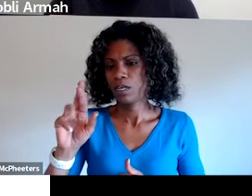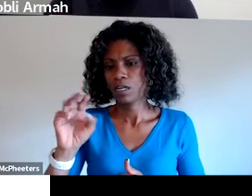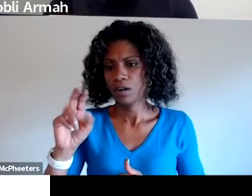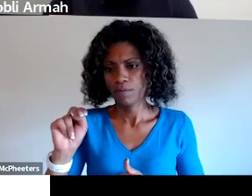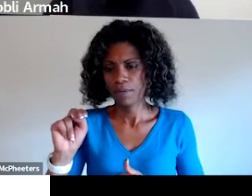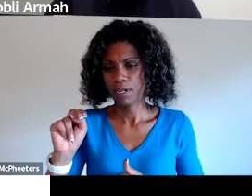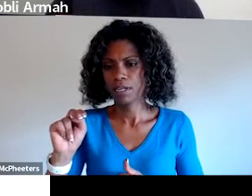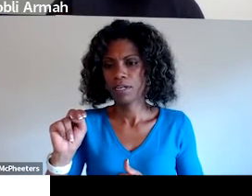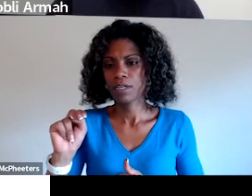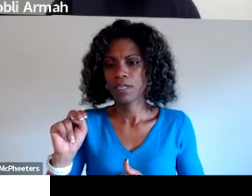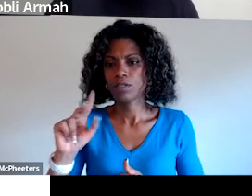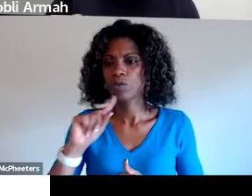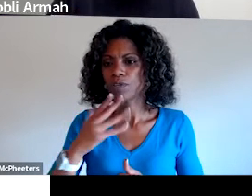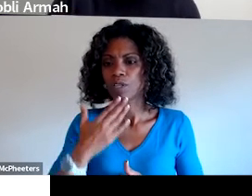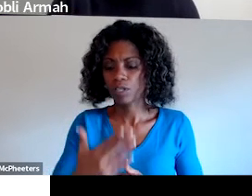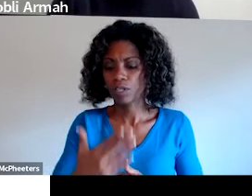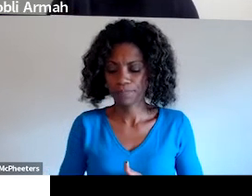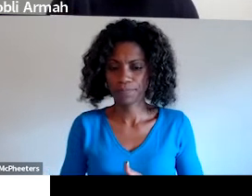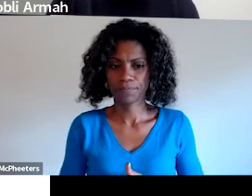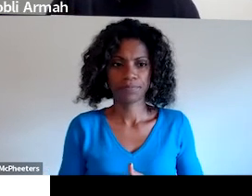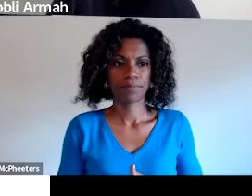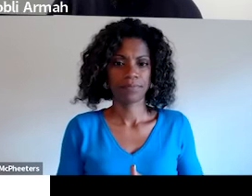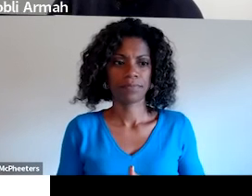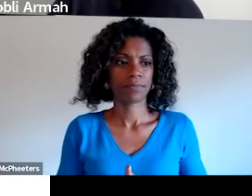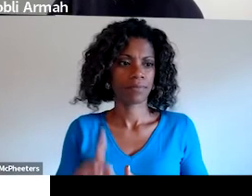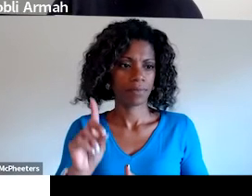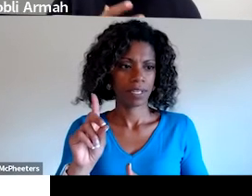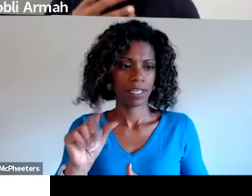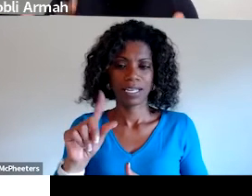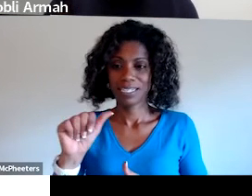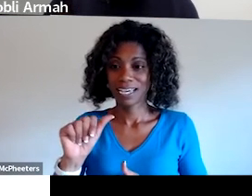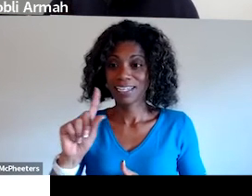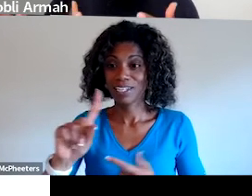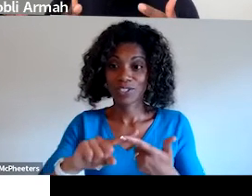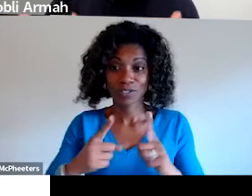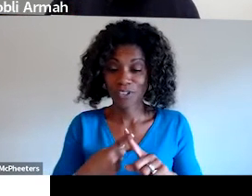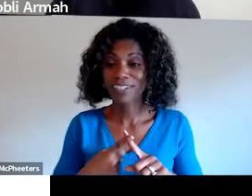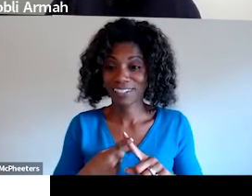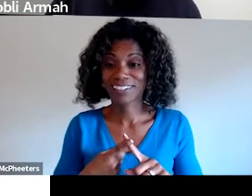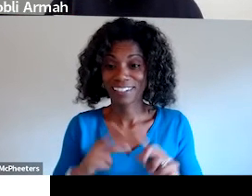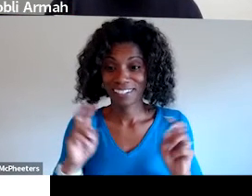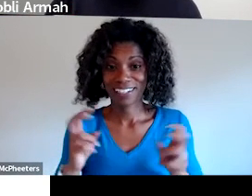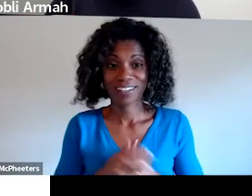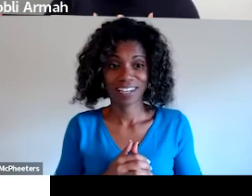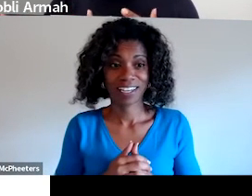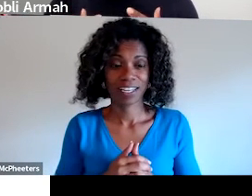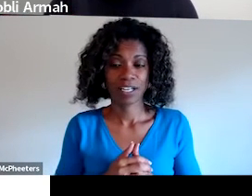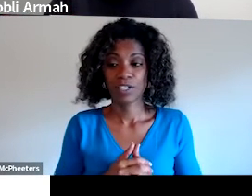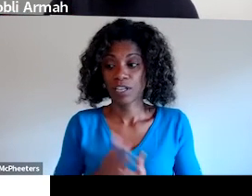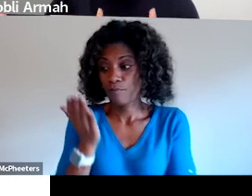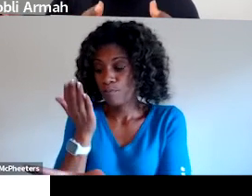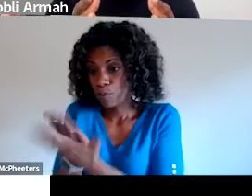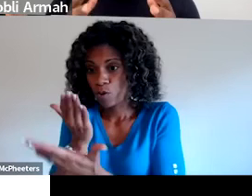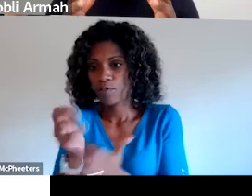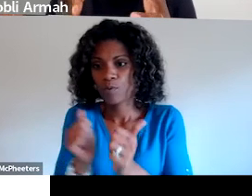just want to name them again. So the first one is data is your friend, to contextualize the narrative. And it's